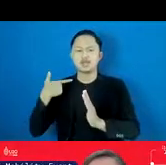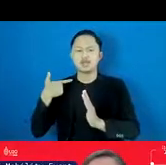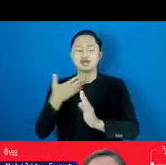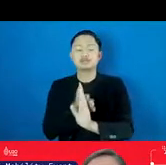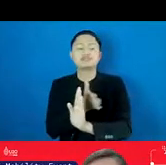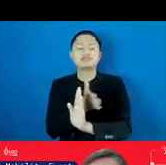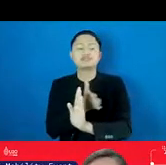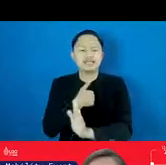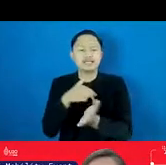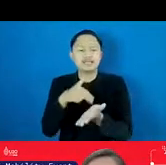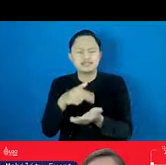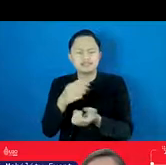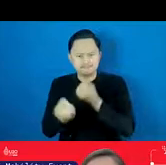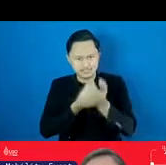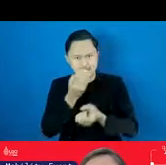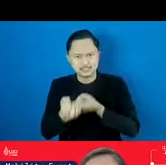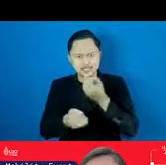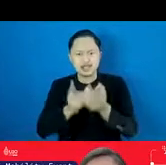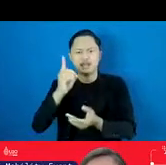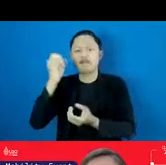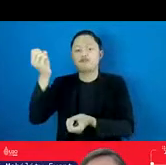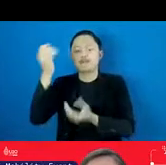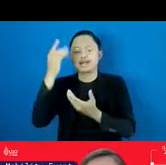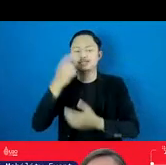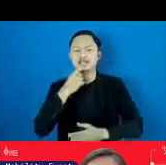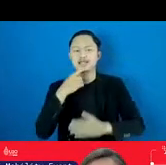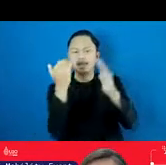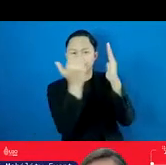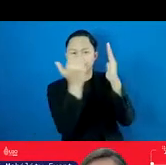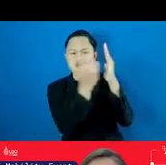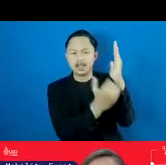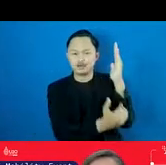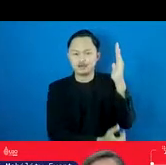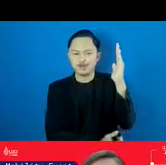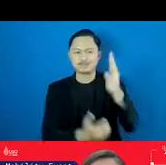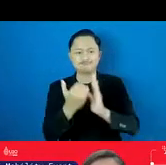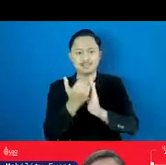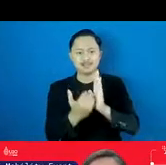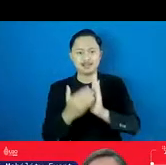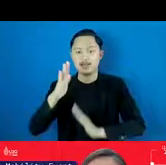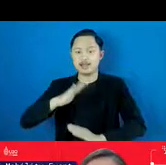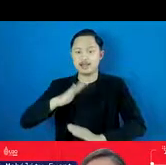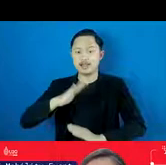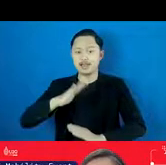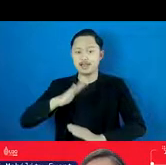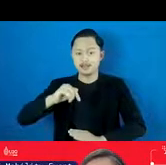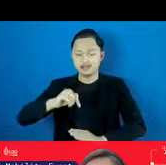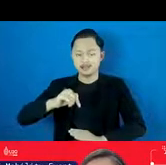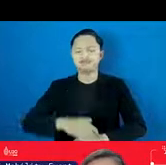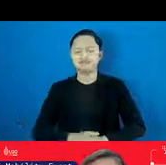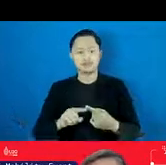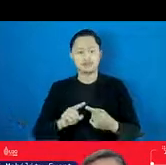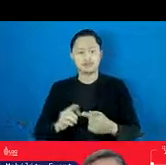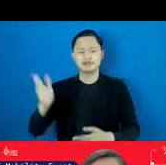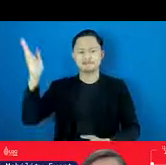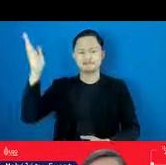to first inform you regarding the house rules of our event. First of all, we would like